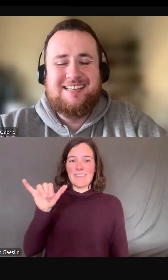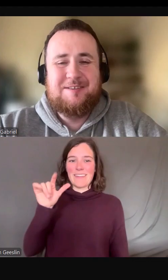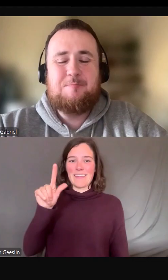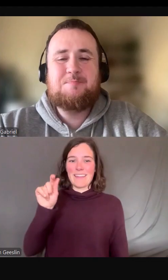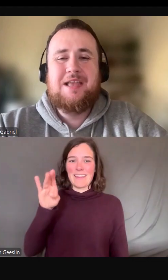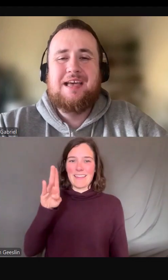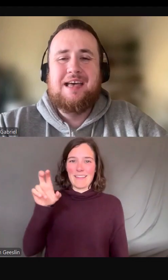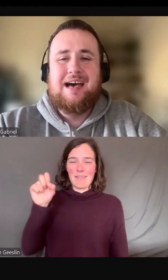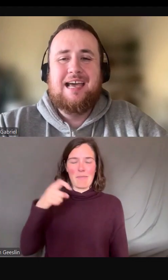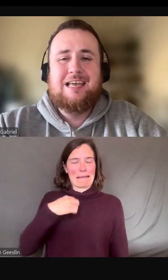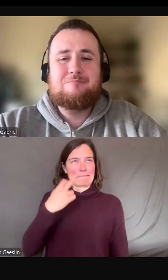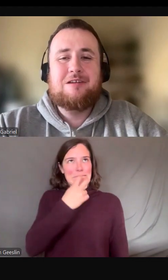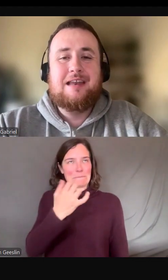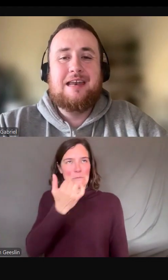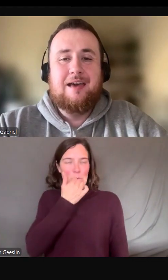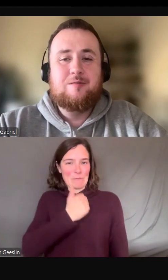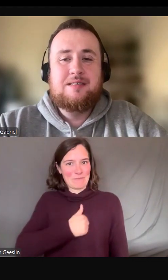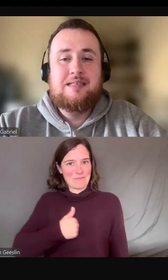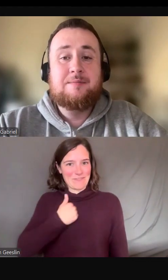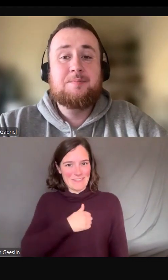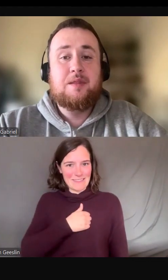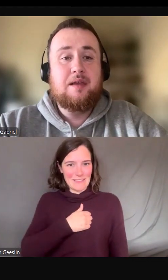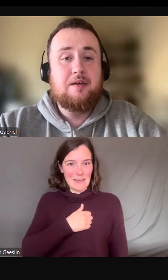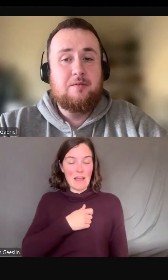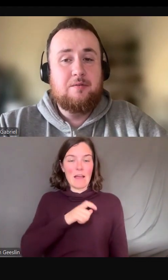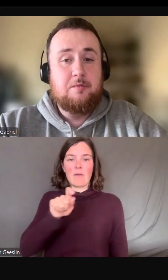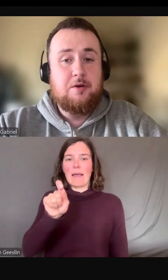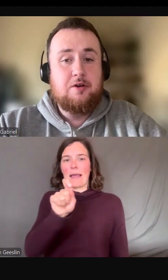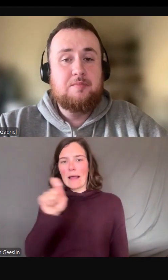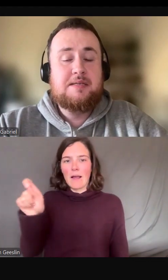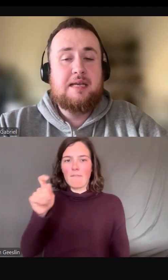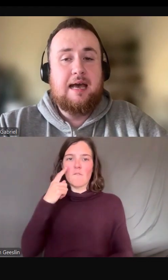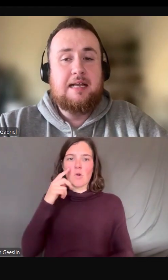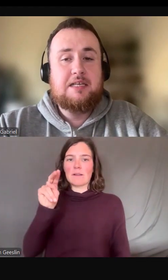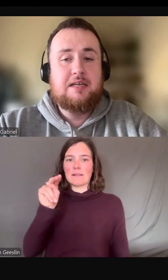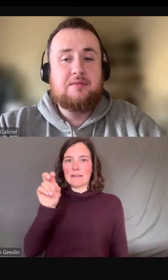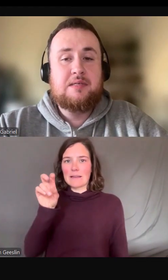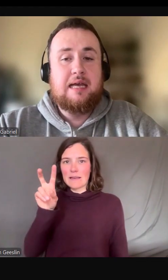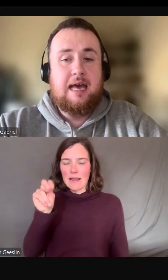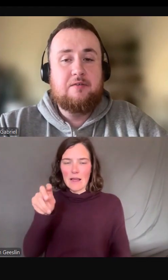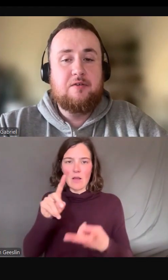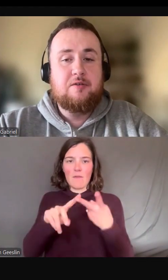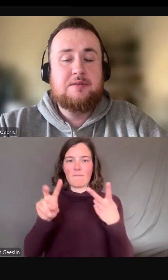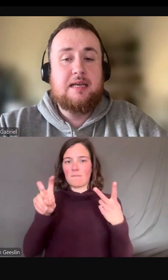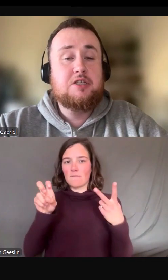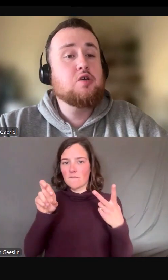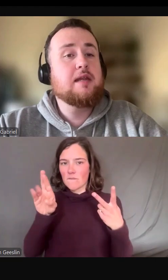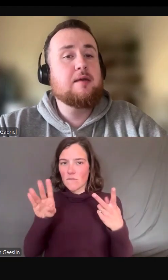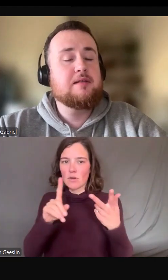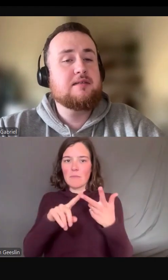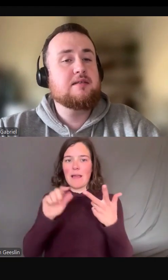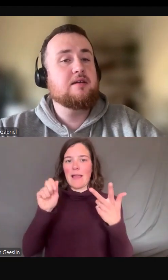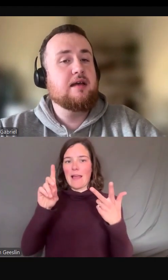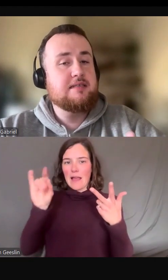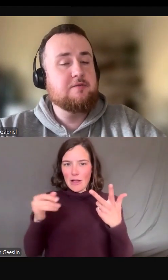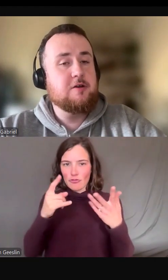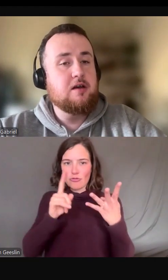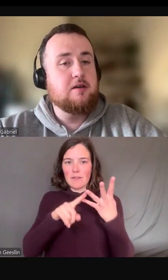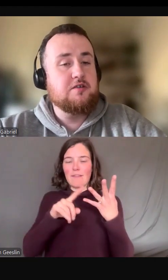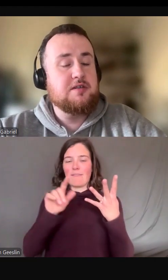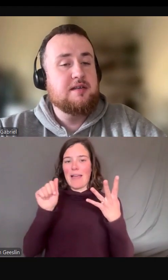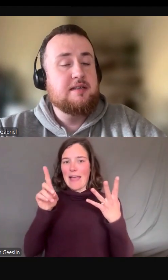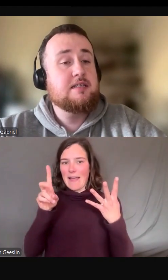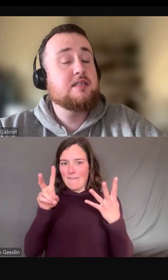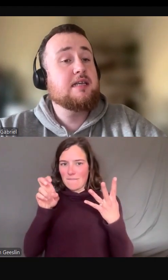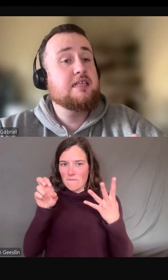pronunciation. I can put on nouns, verbs, adjectives, adverbs, and show labels as different